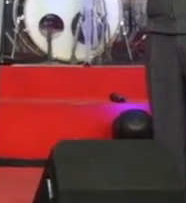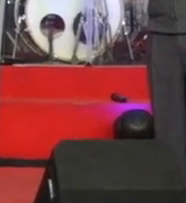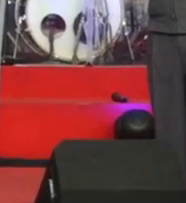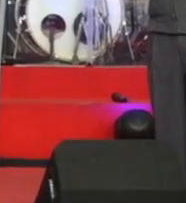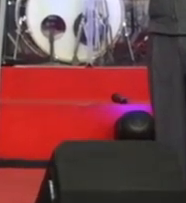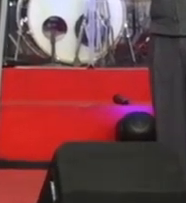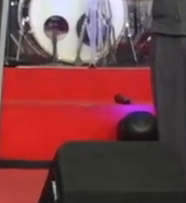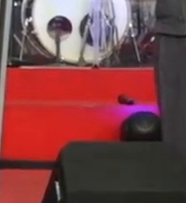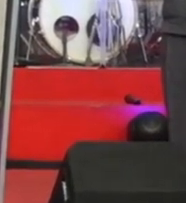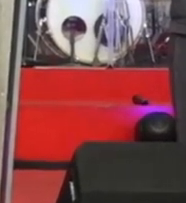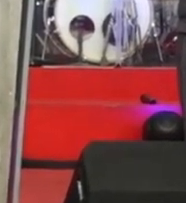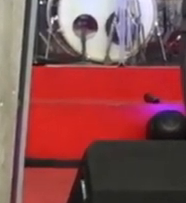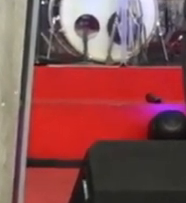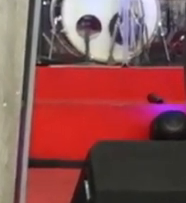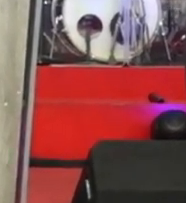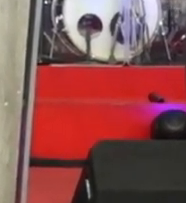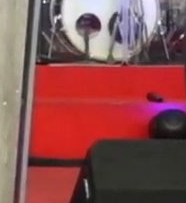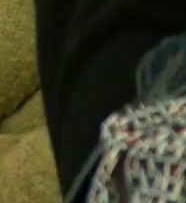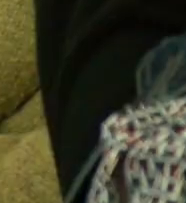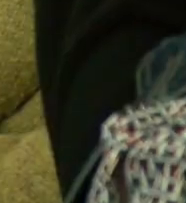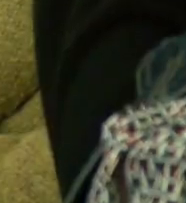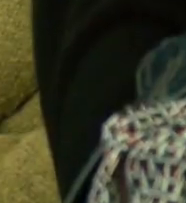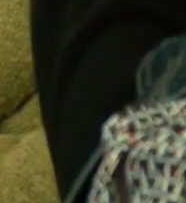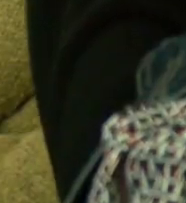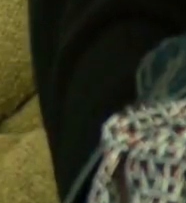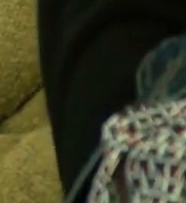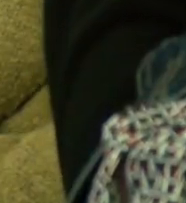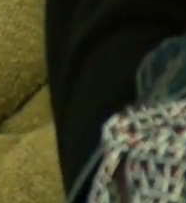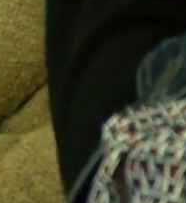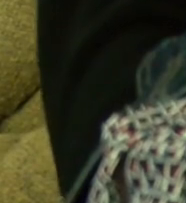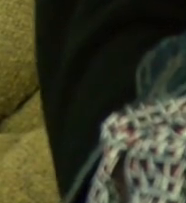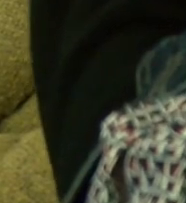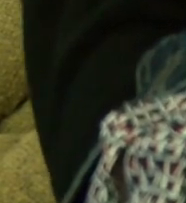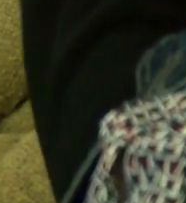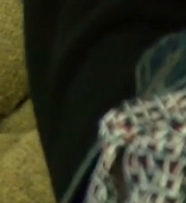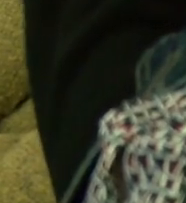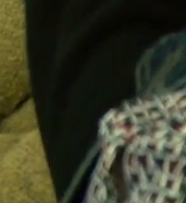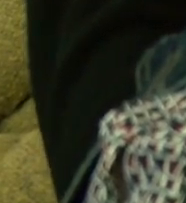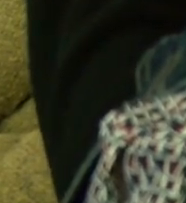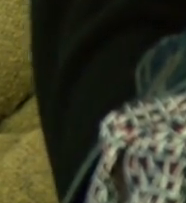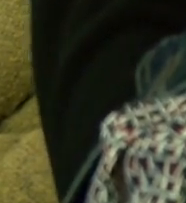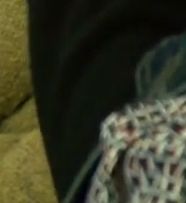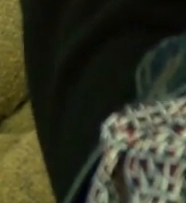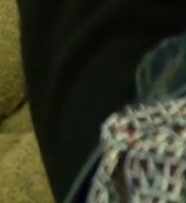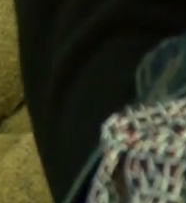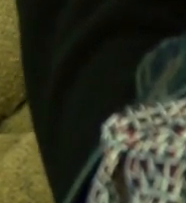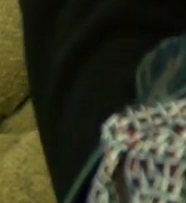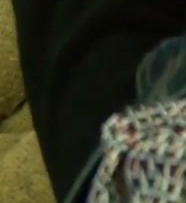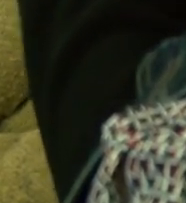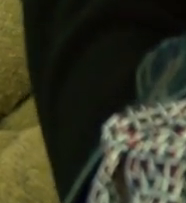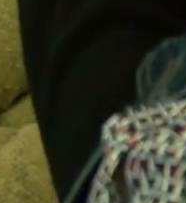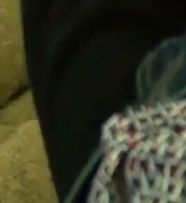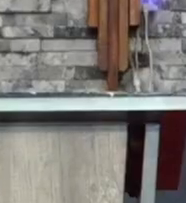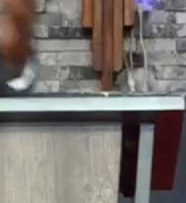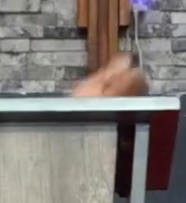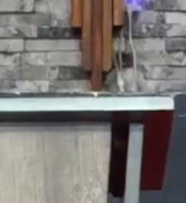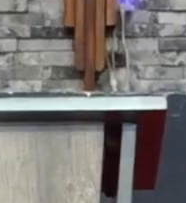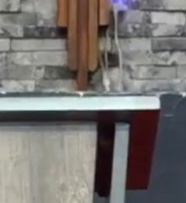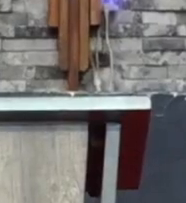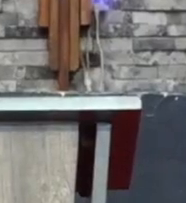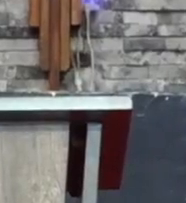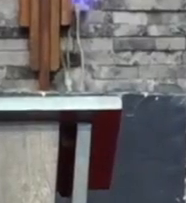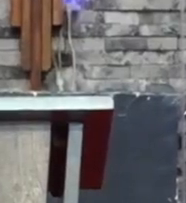about to get out of the airport, na wakati Joel alikuwa karibu kutoka kwenye uwanja, well, the restricted area they found a mzungu who was looked like a